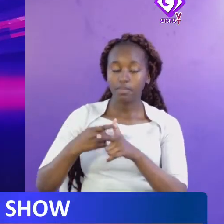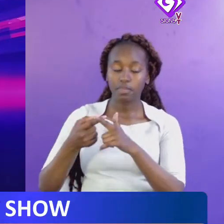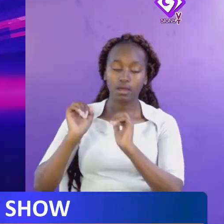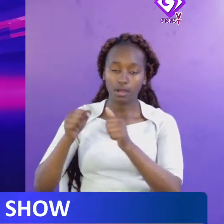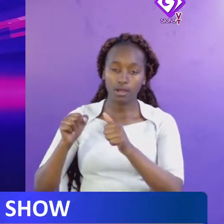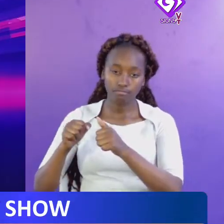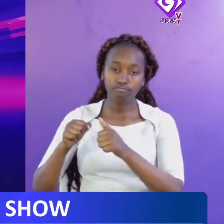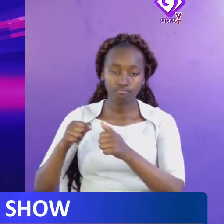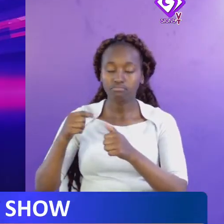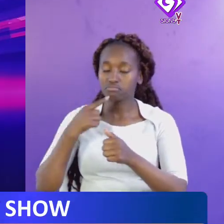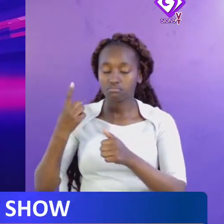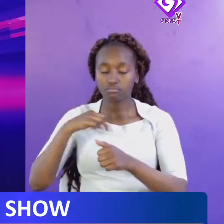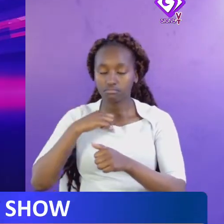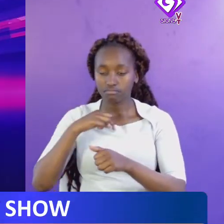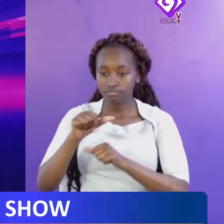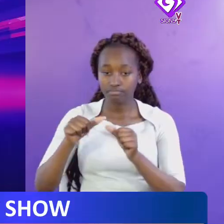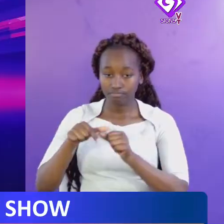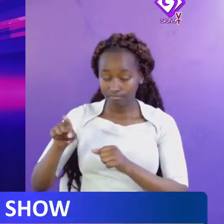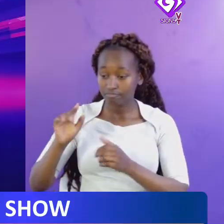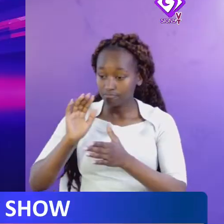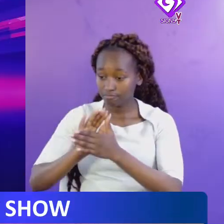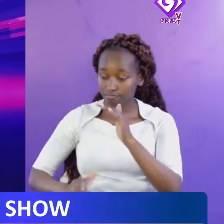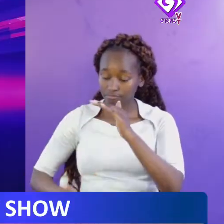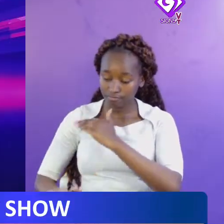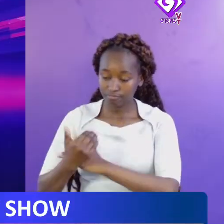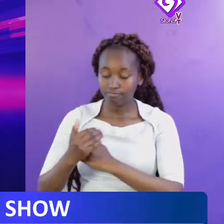this morning. Good morning.